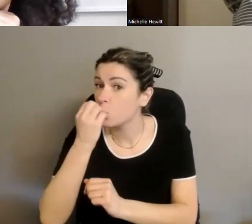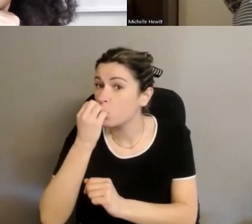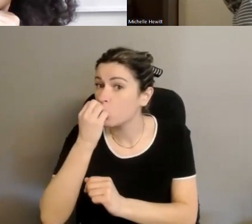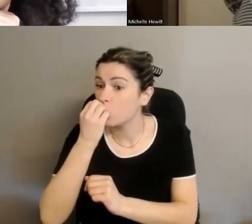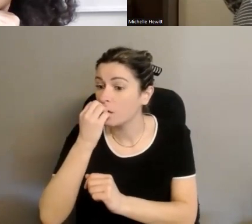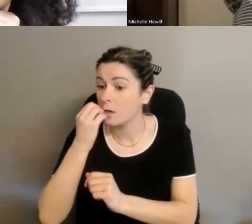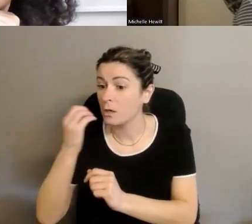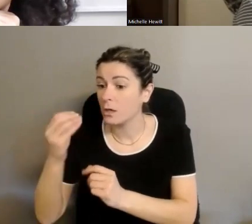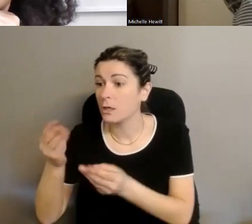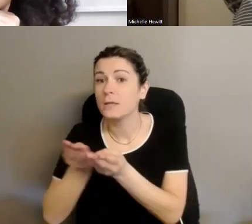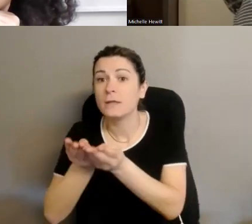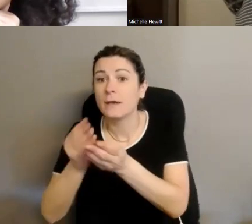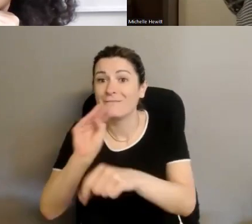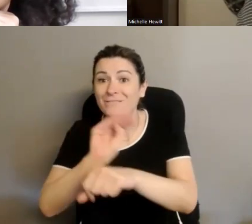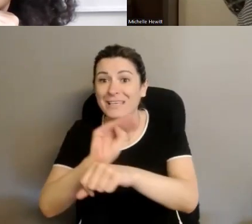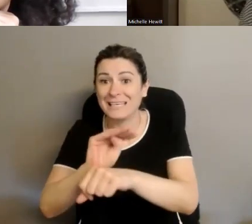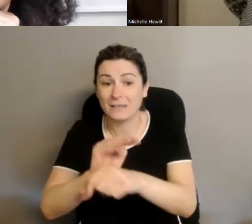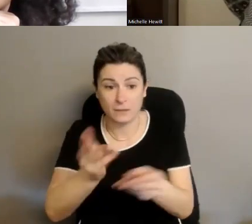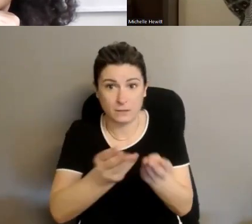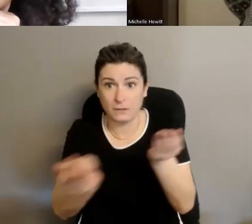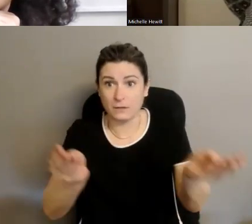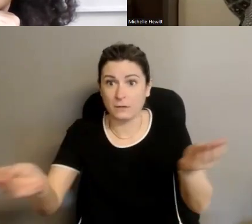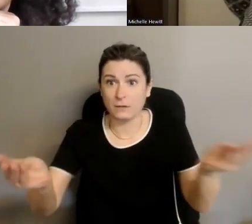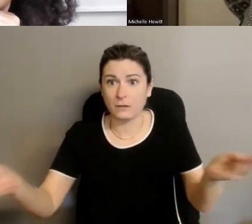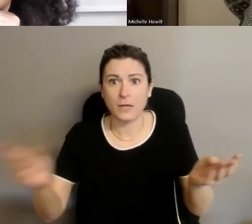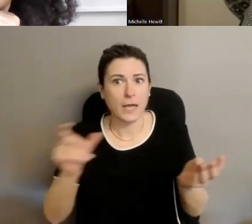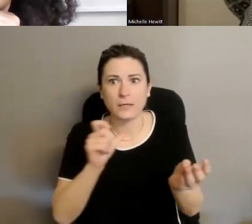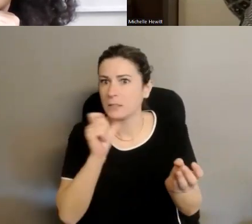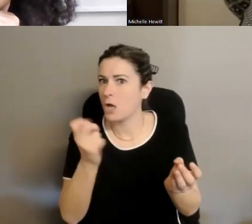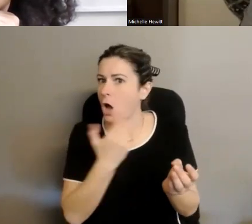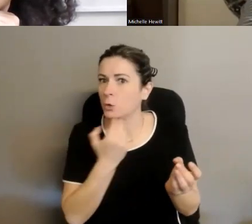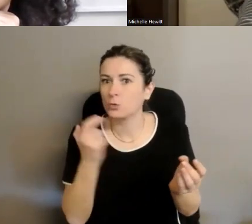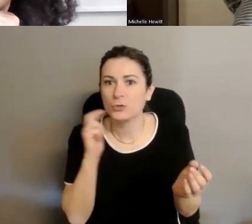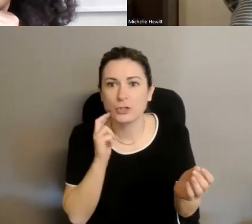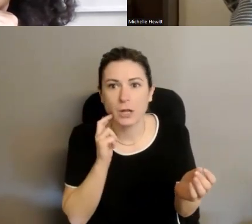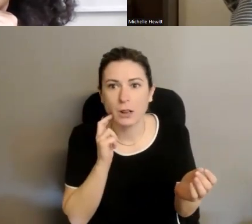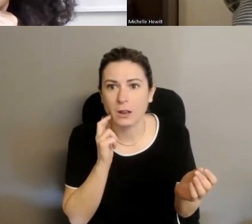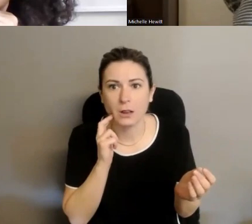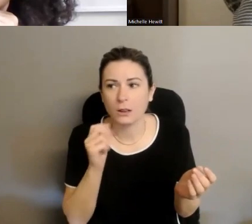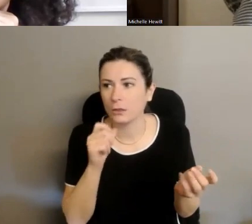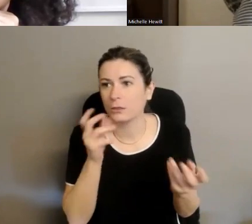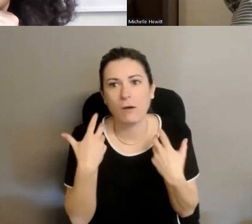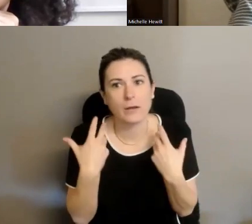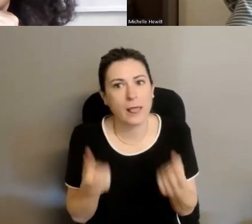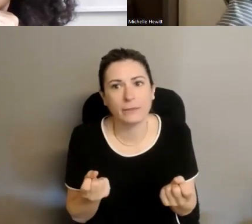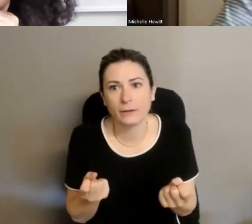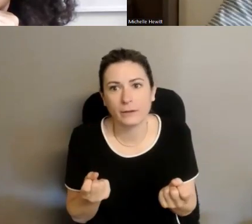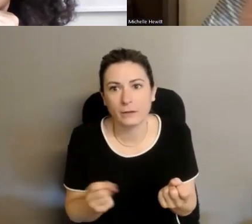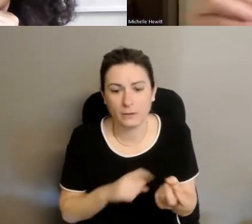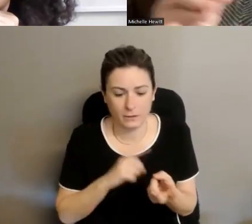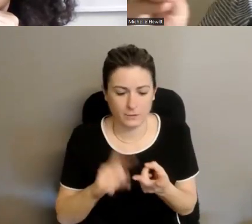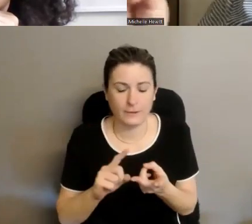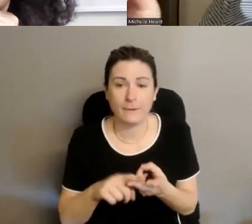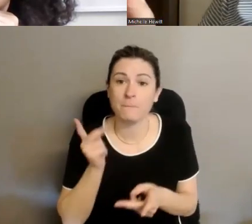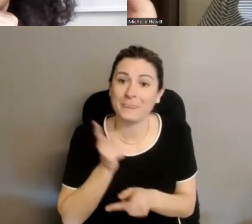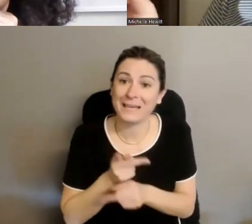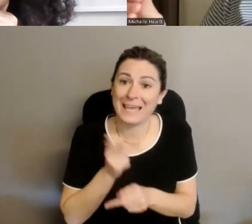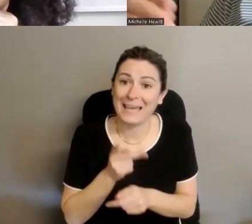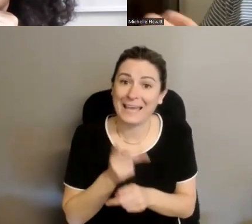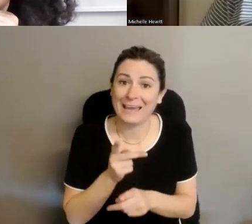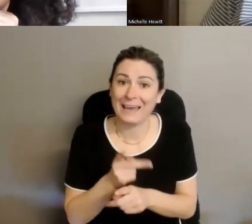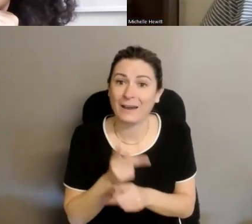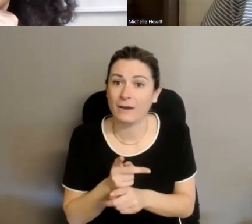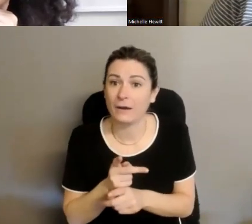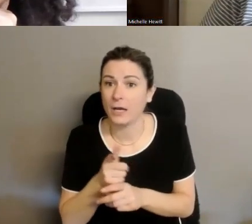that are not, the lack of carers that are available, so that the hours of care are not available for those